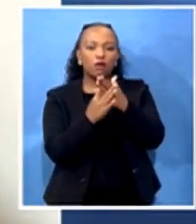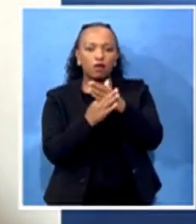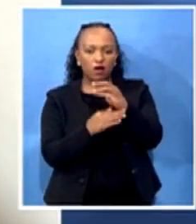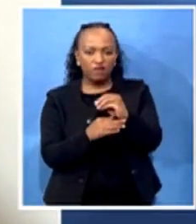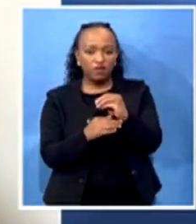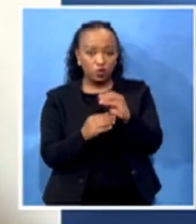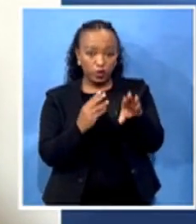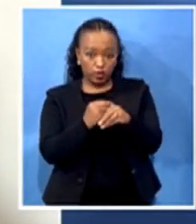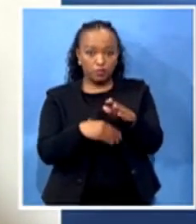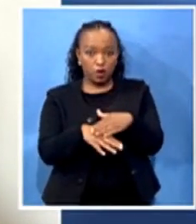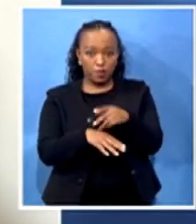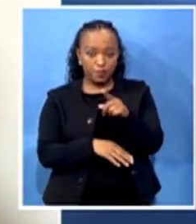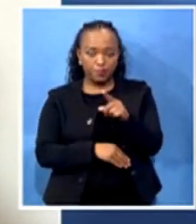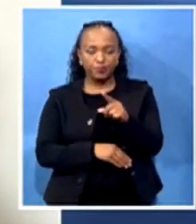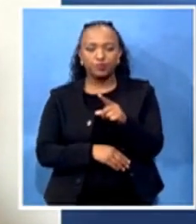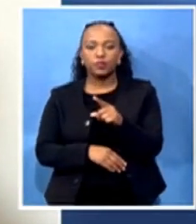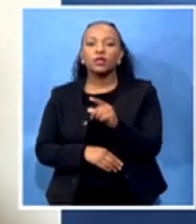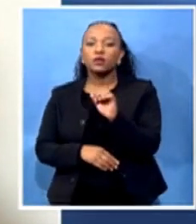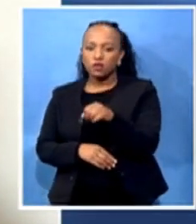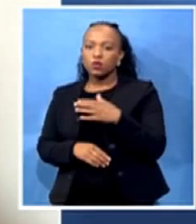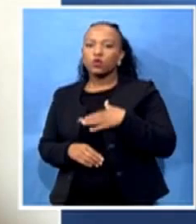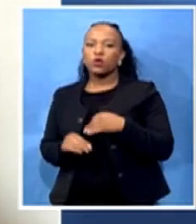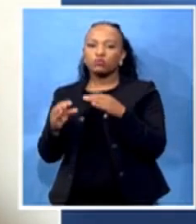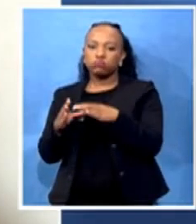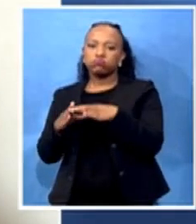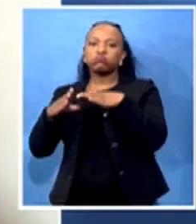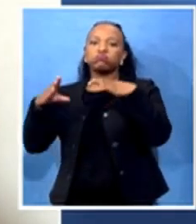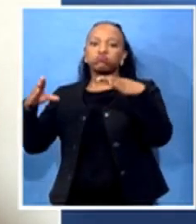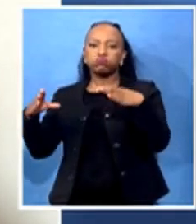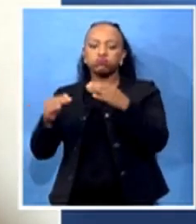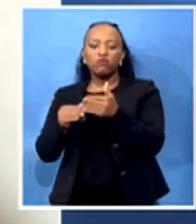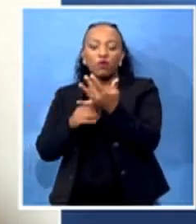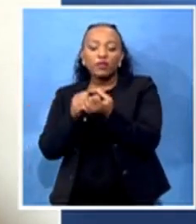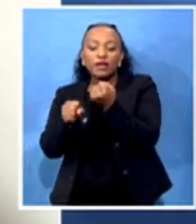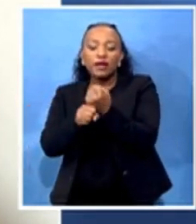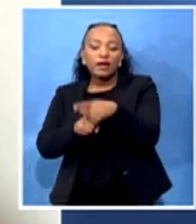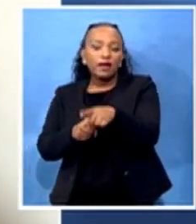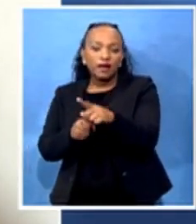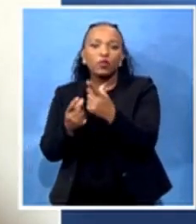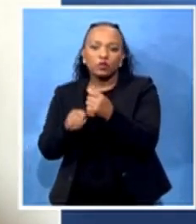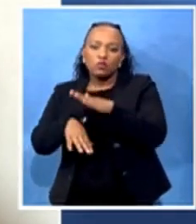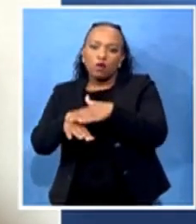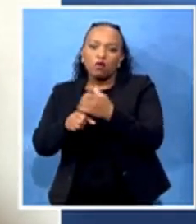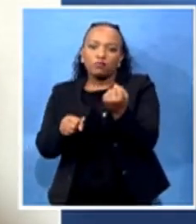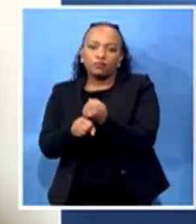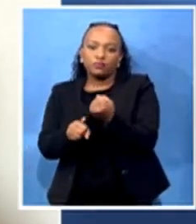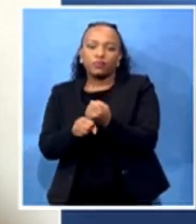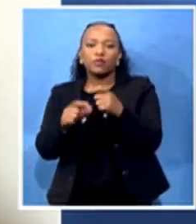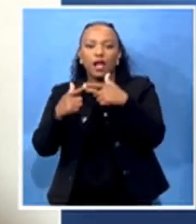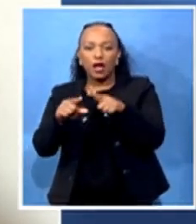and scaling up the platform in the coming year. There will be a lot of languages that we are including into our platform.